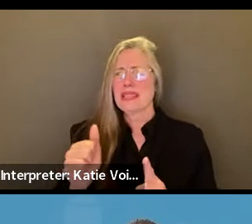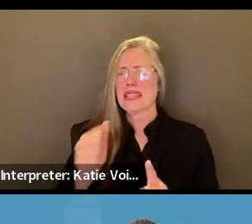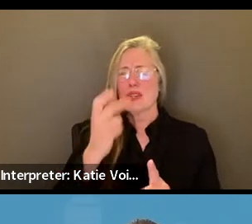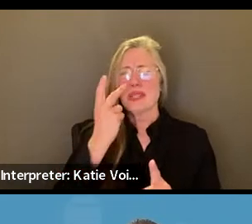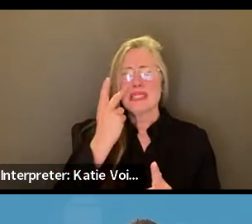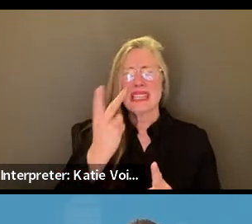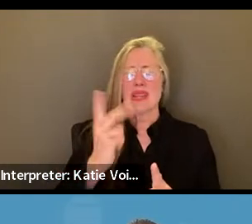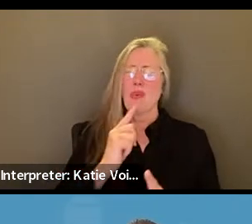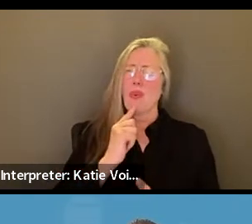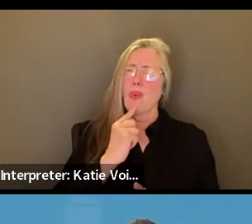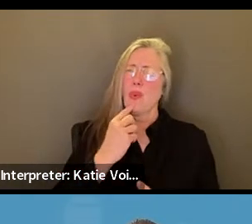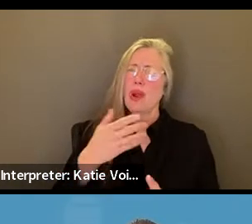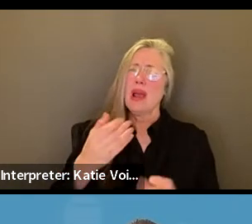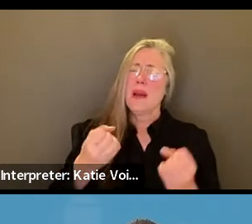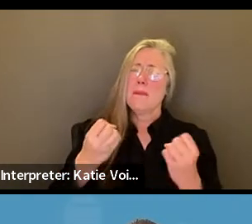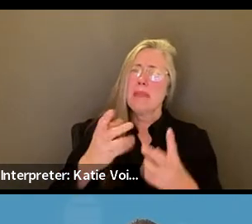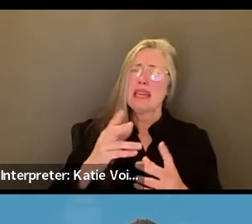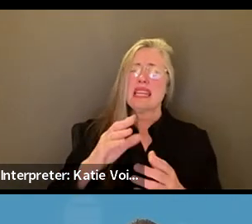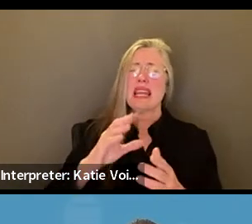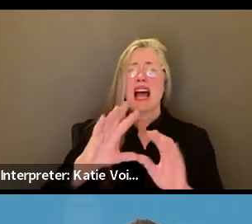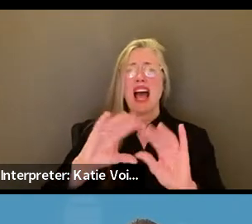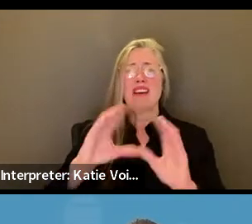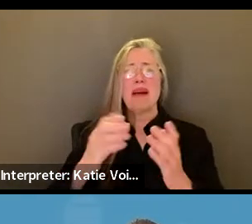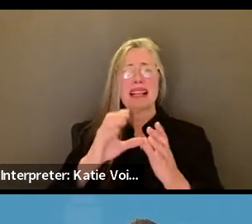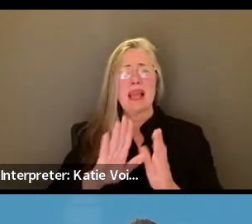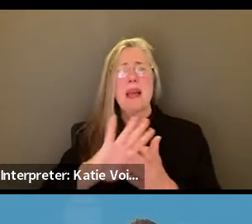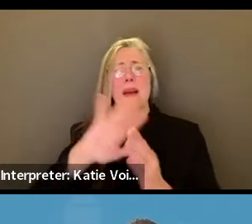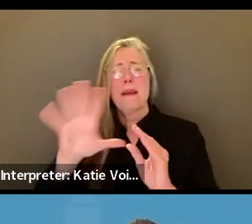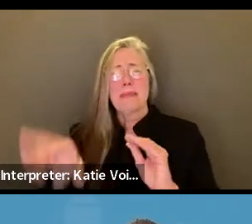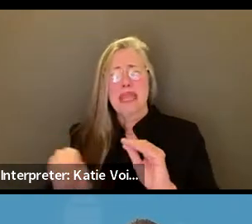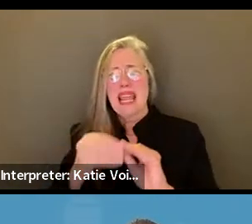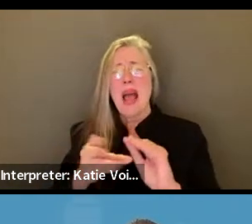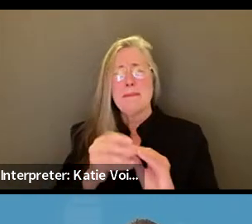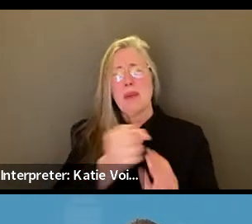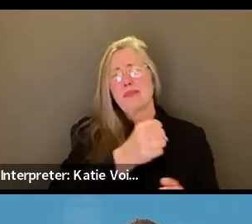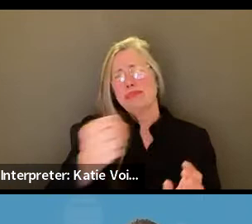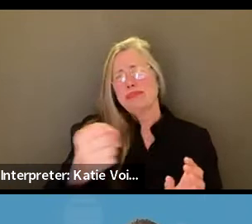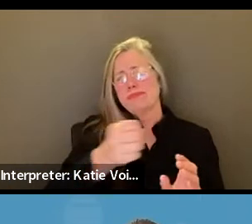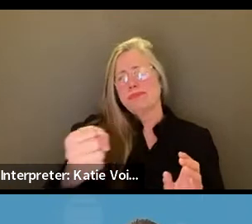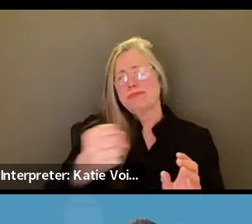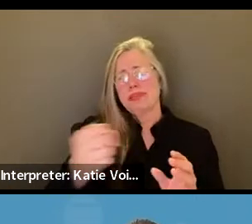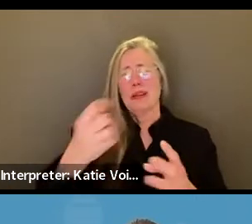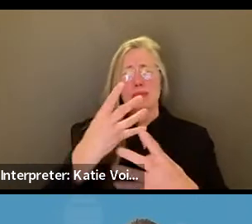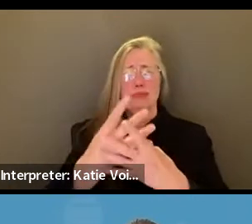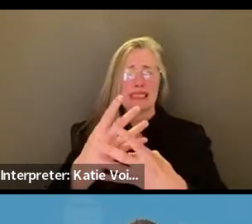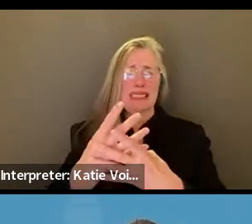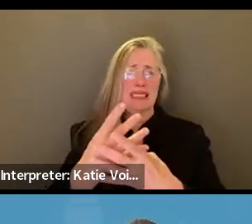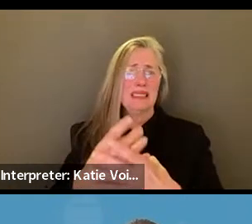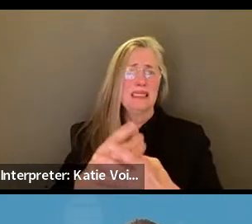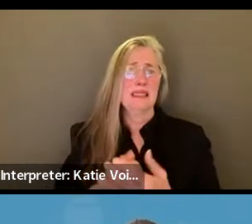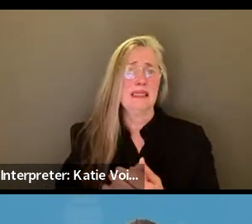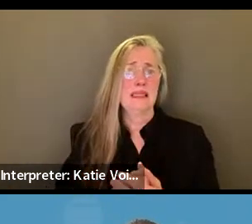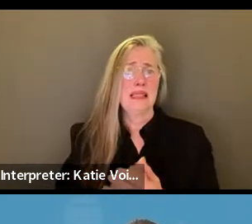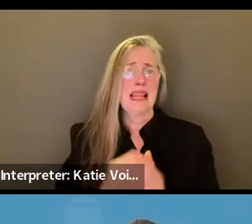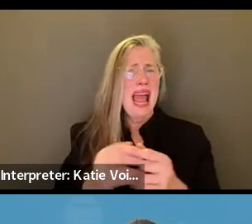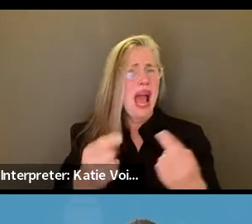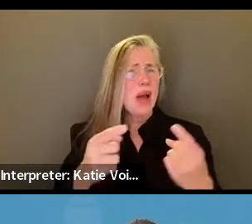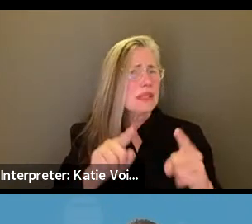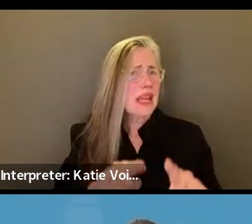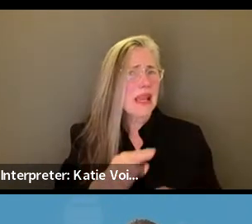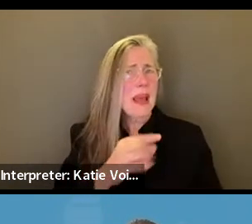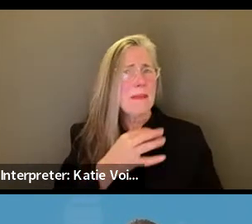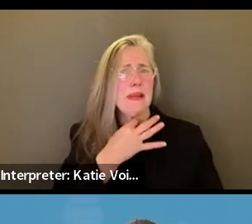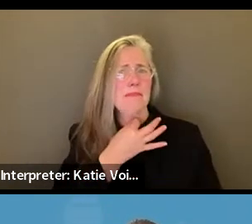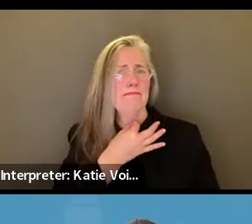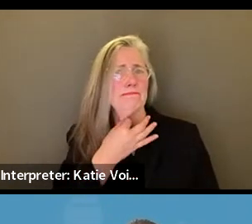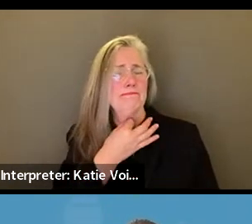how many of my fellow classmates become in addition to these statistics. But how does this happen?